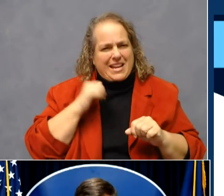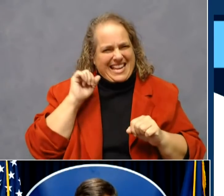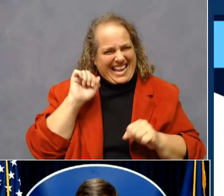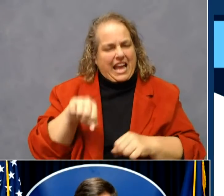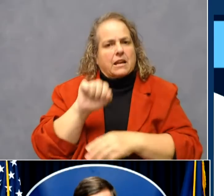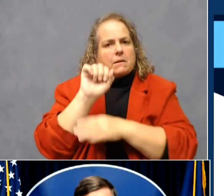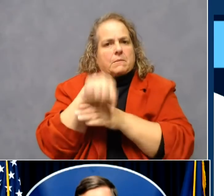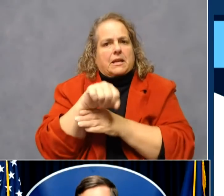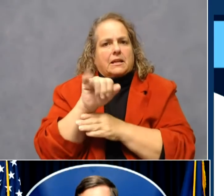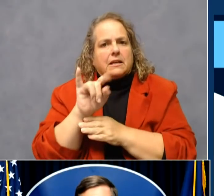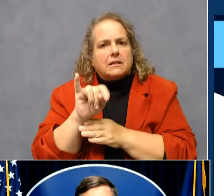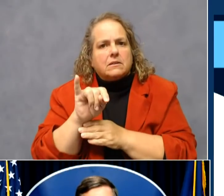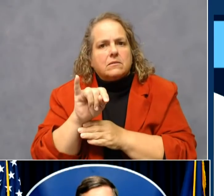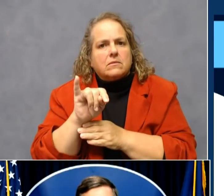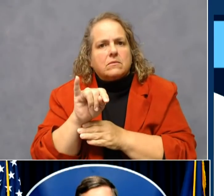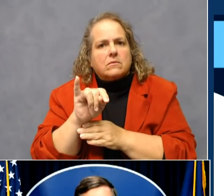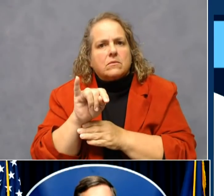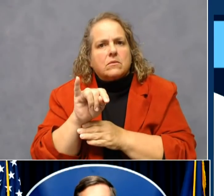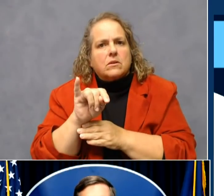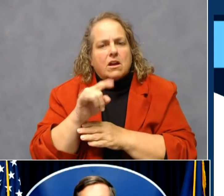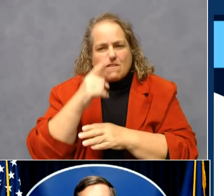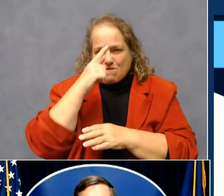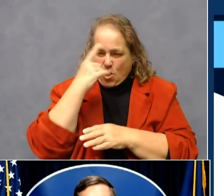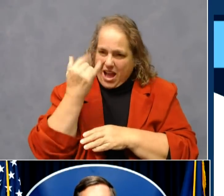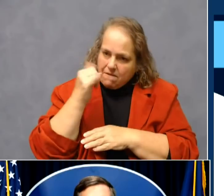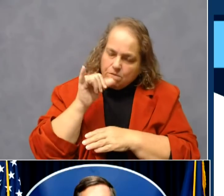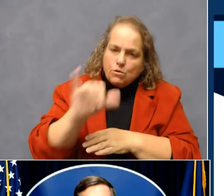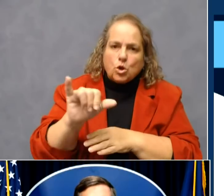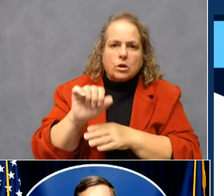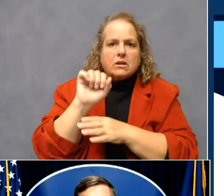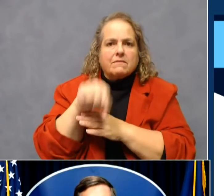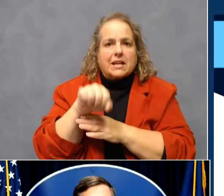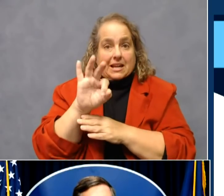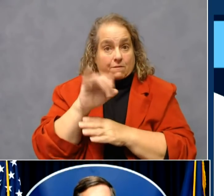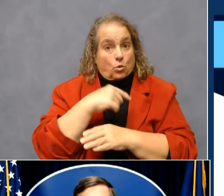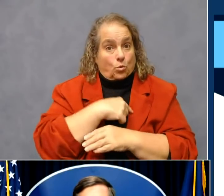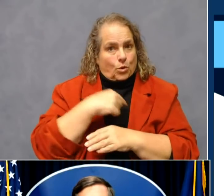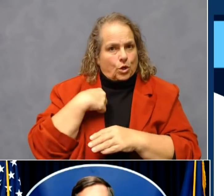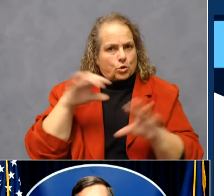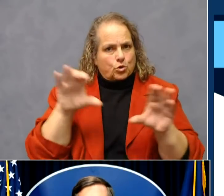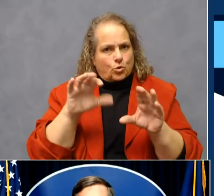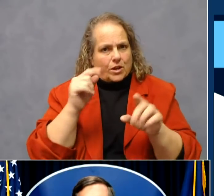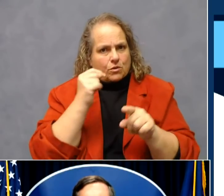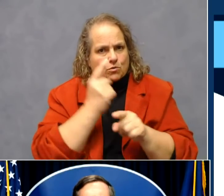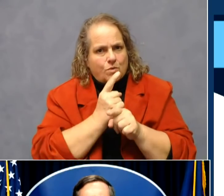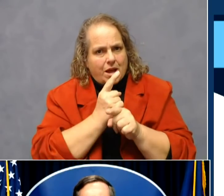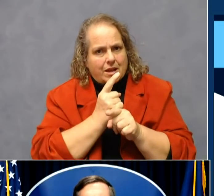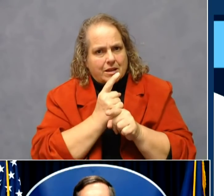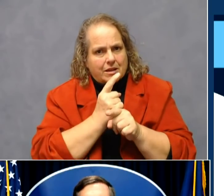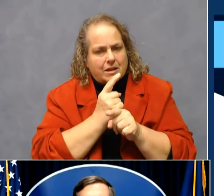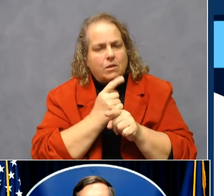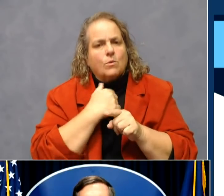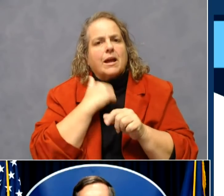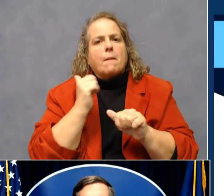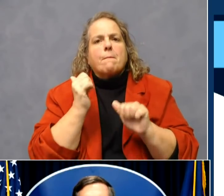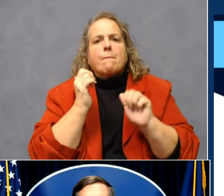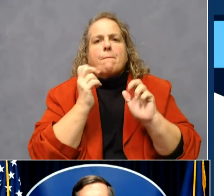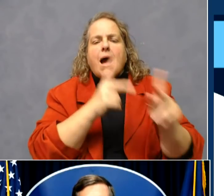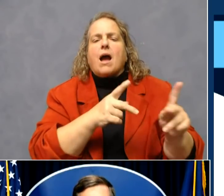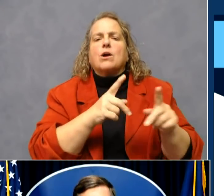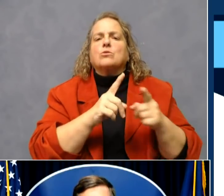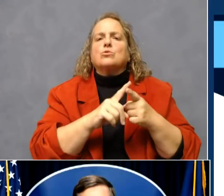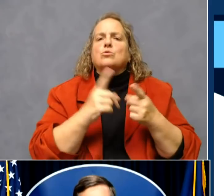and forever defeat it if we do this right and get back to everything that we